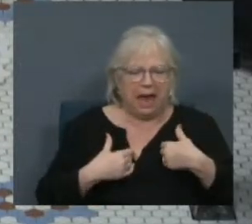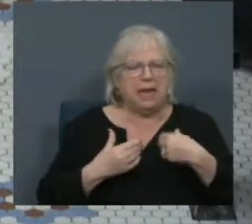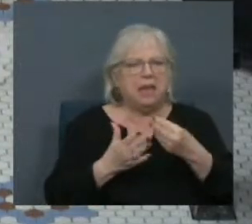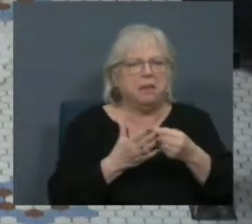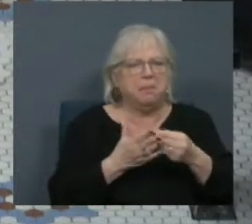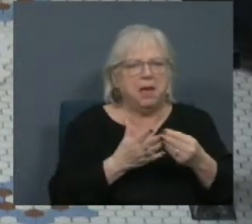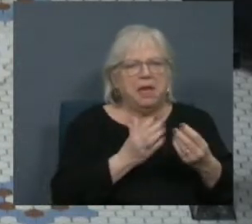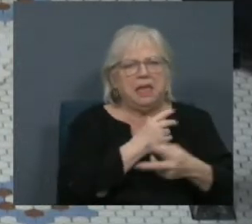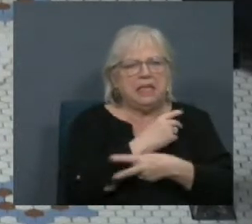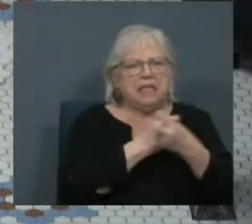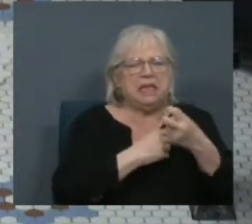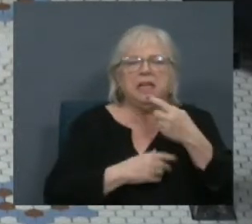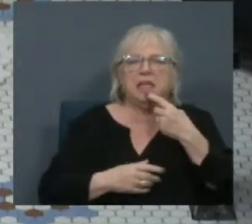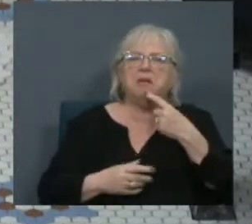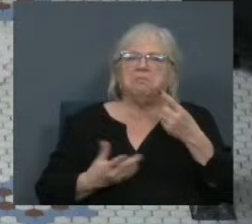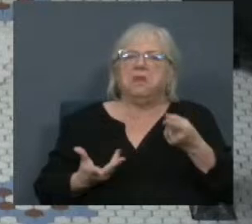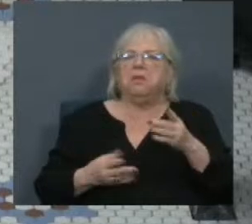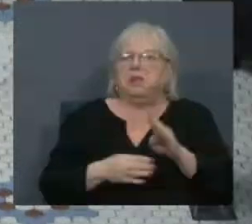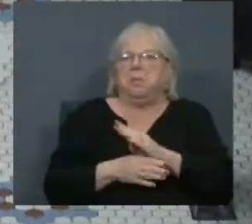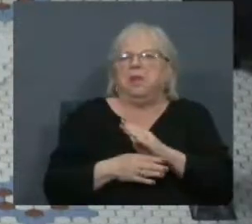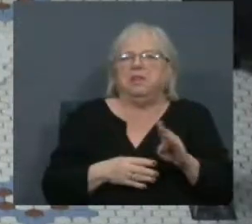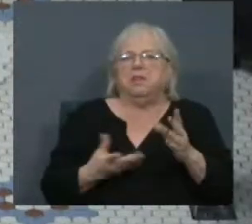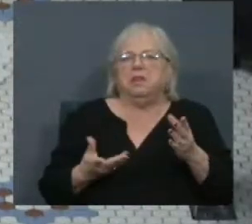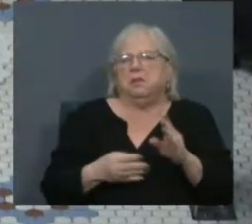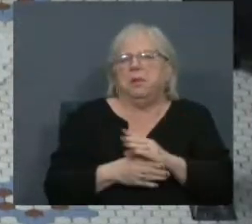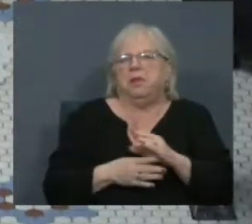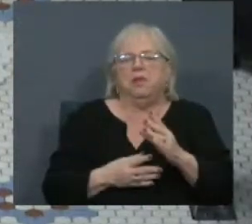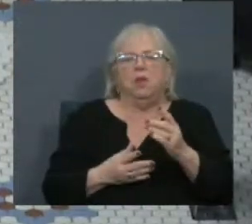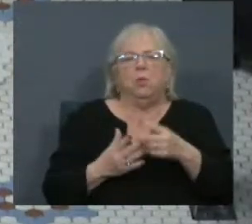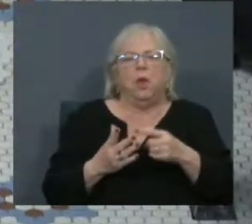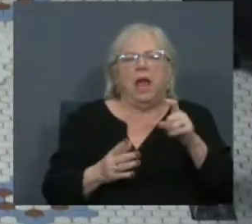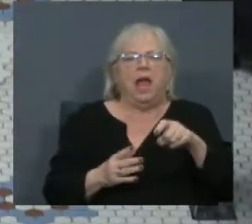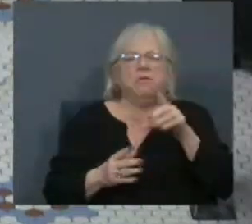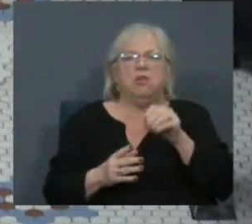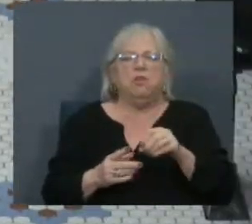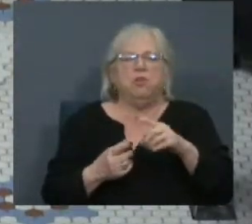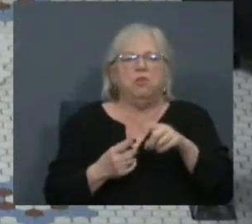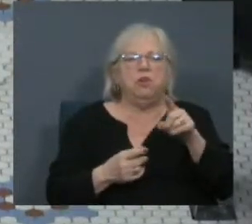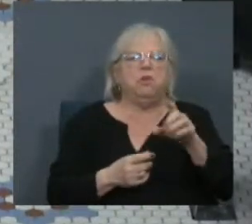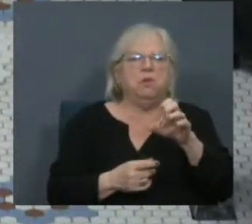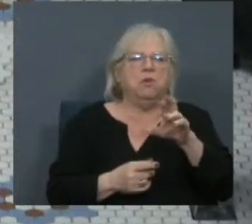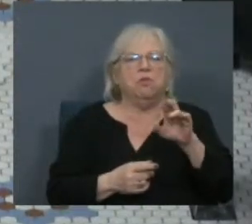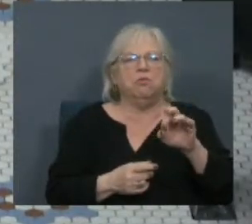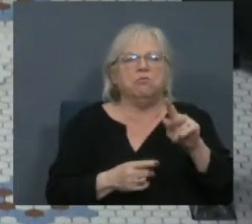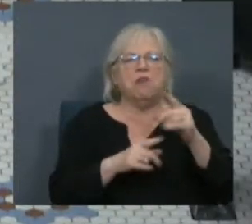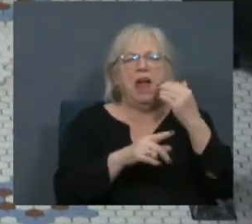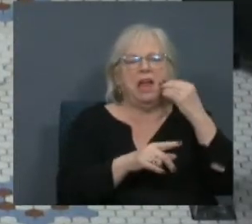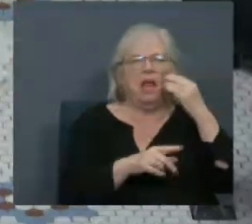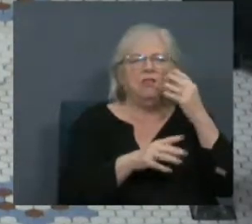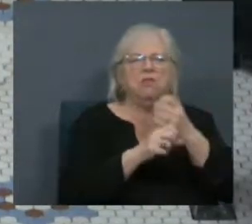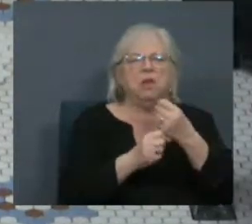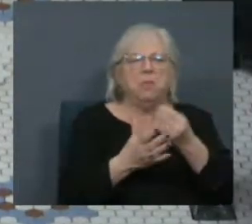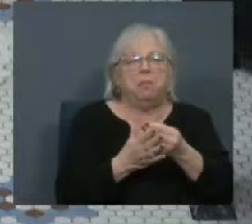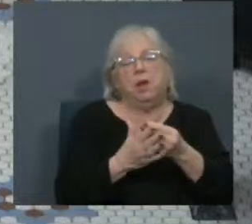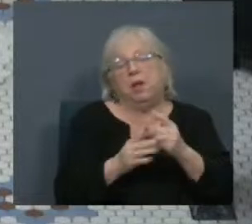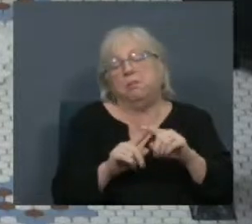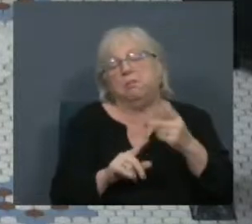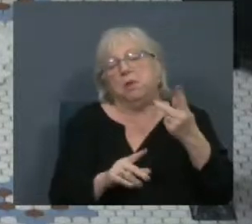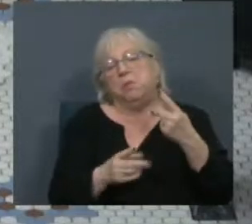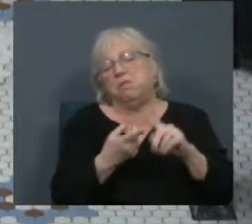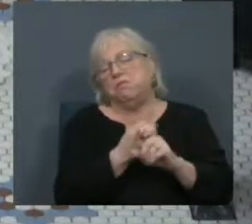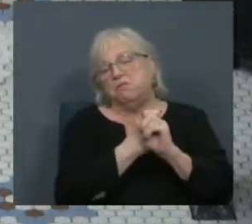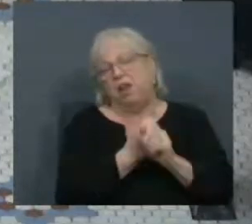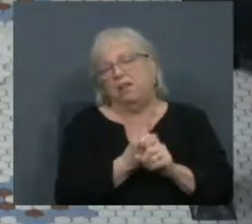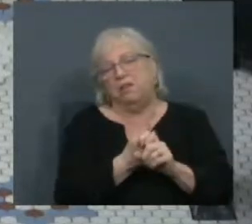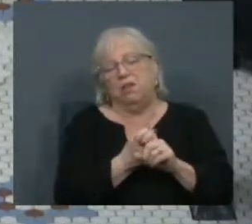know, this is just business. This is what I have to do to you crackheads to get my money, but we're friends. So